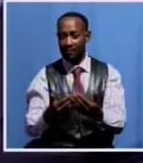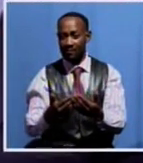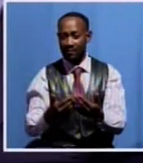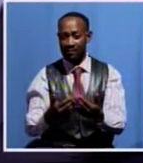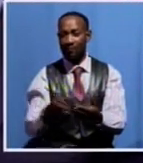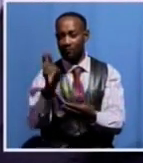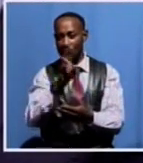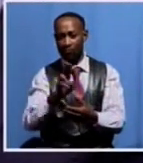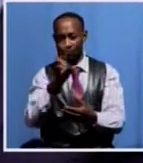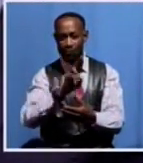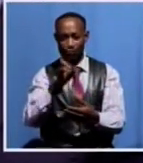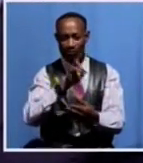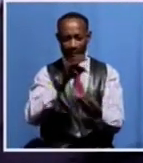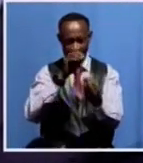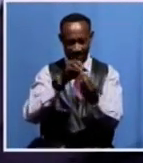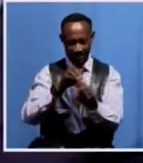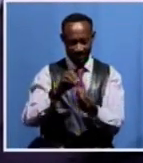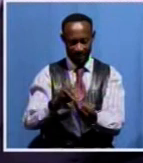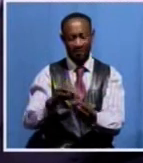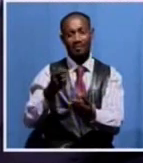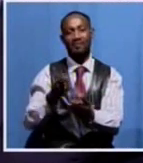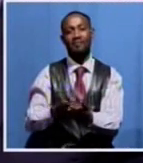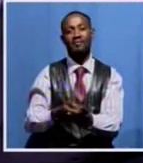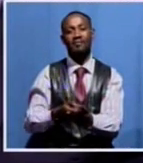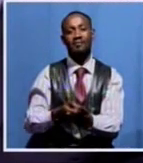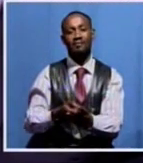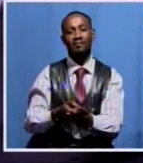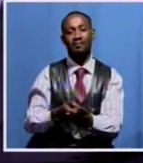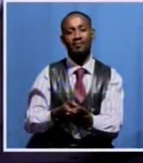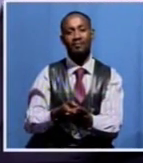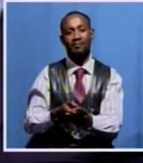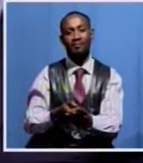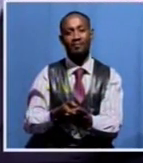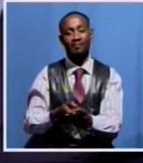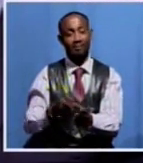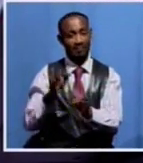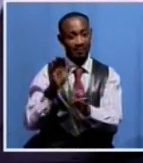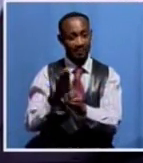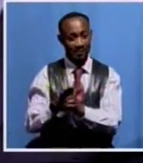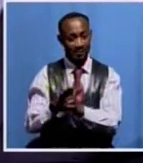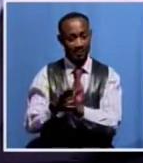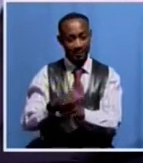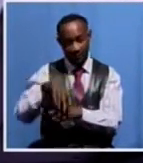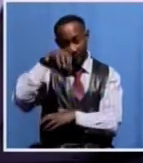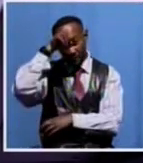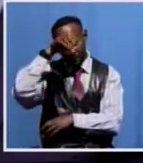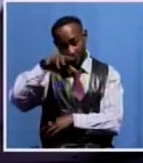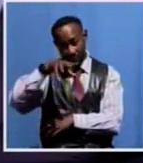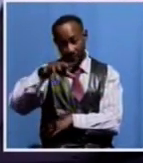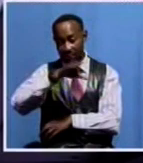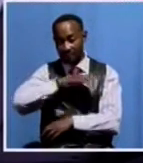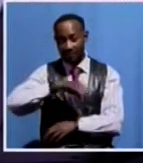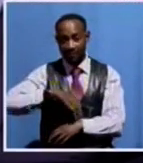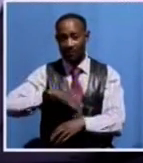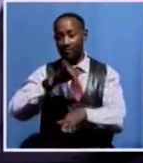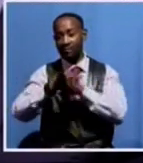ending up with a bottom number. Right? It's from there that you pay. Now, if, for example, a mining company is cheating on its